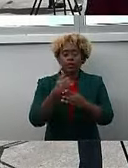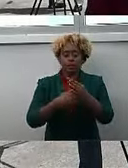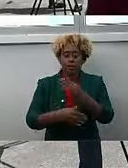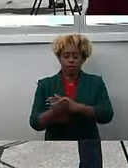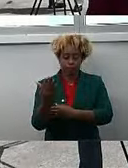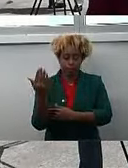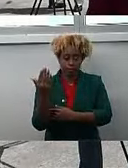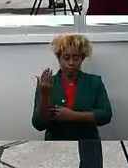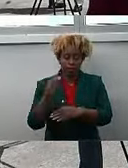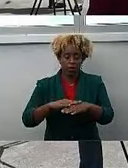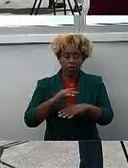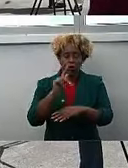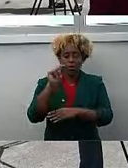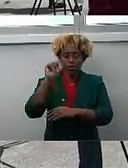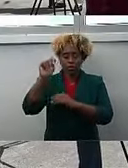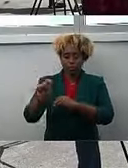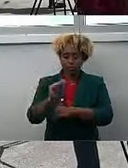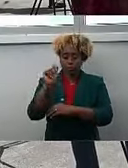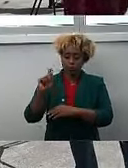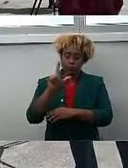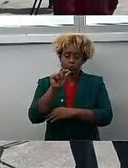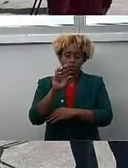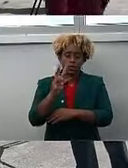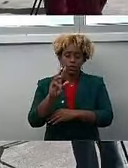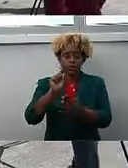of September 2023,